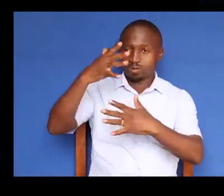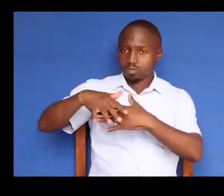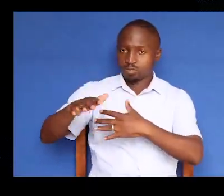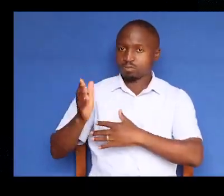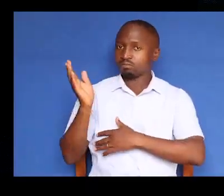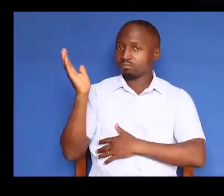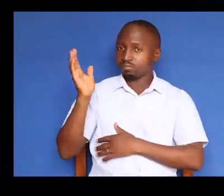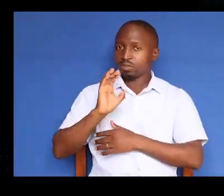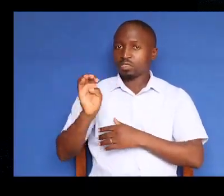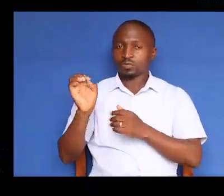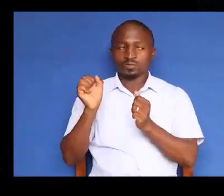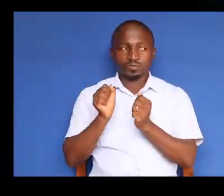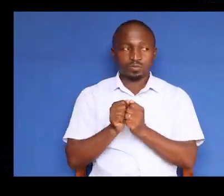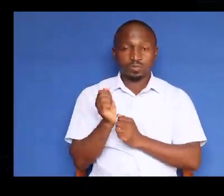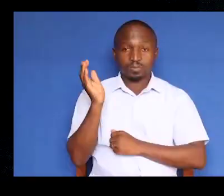company